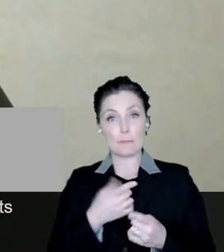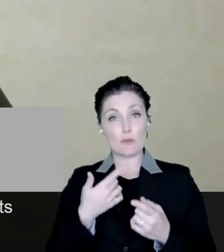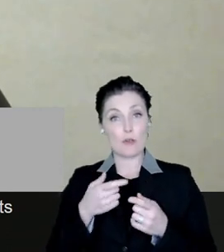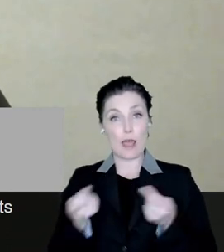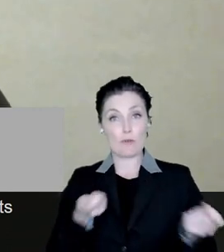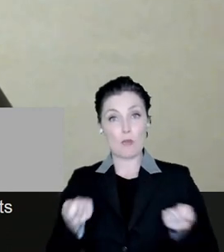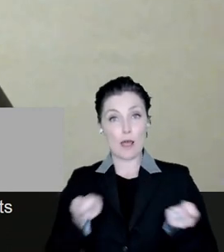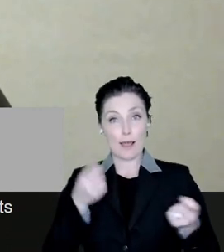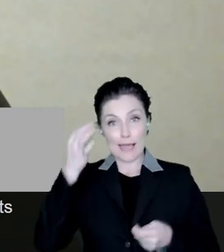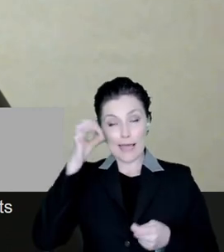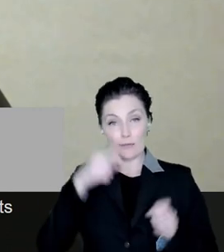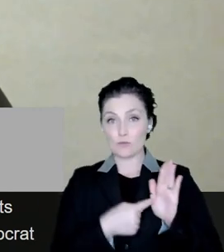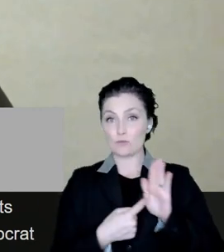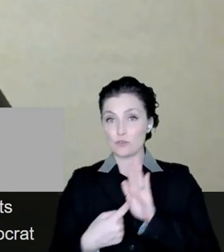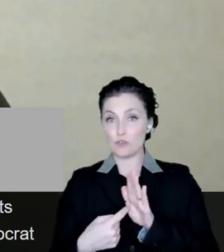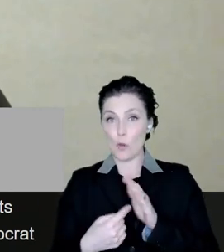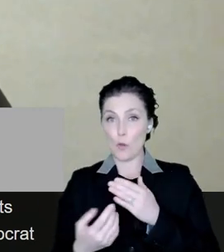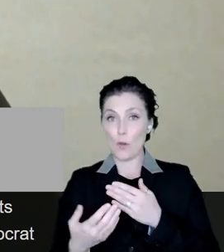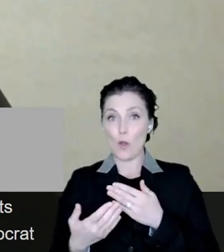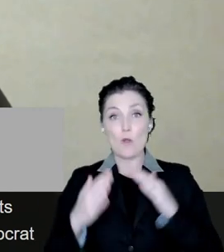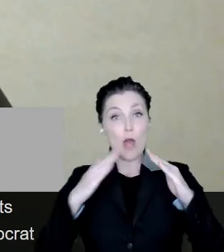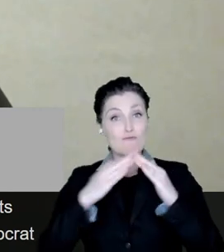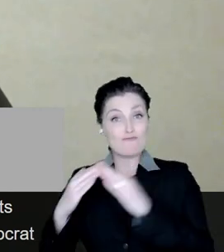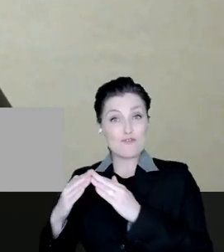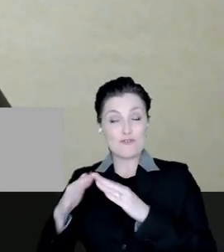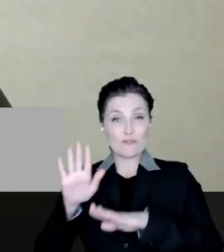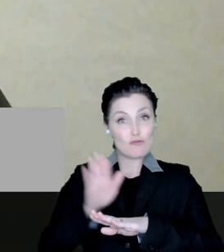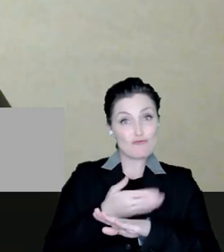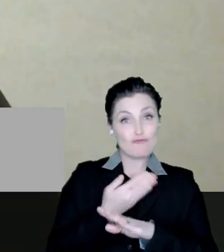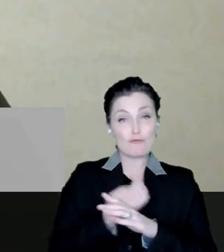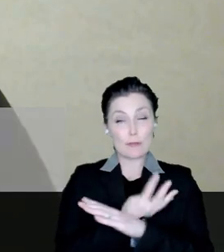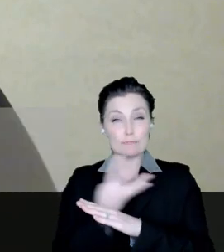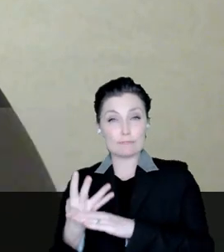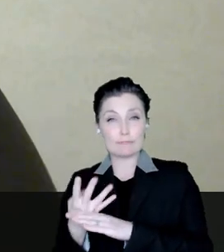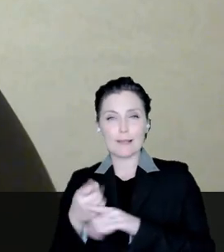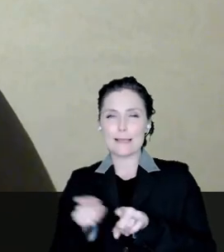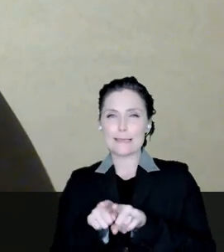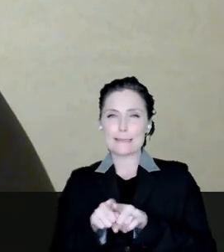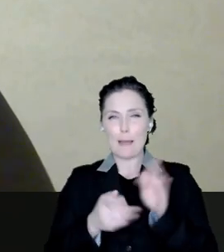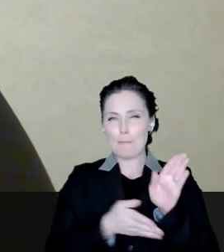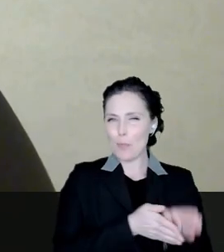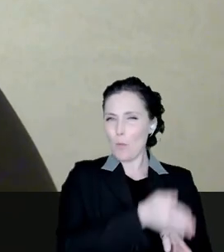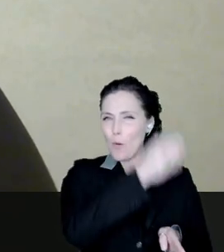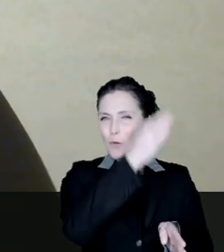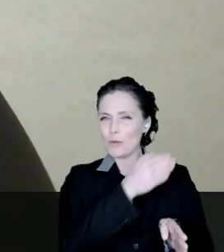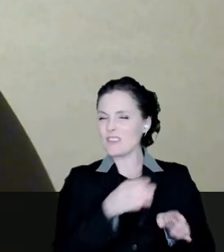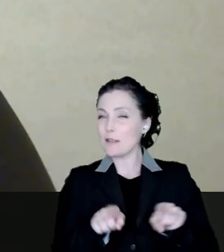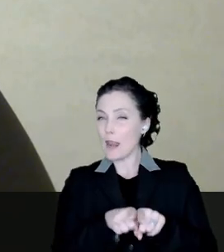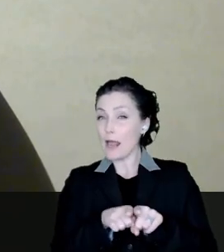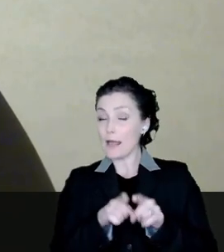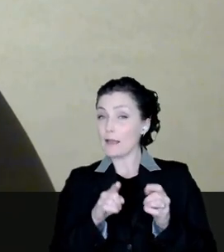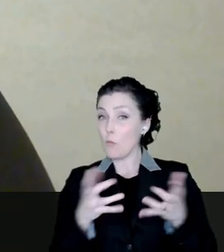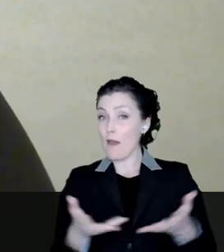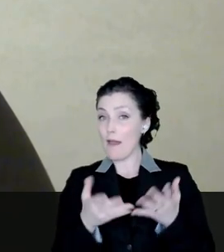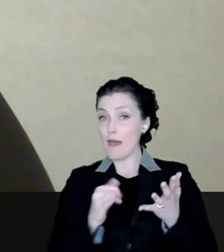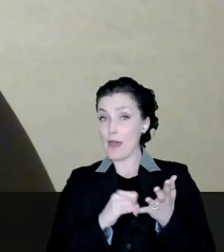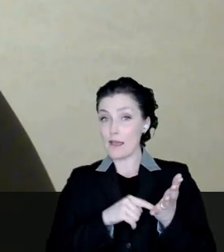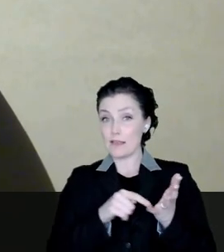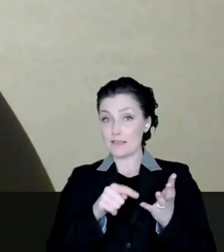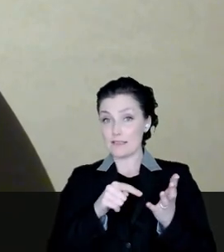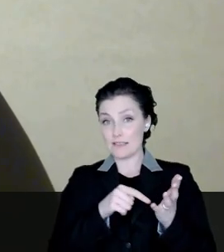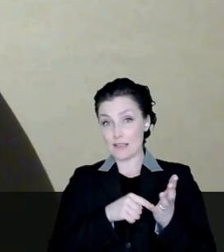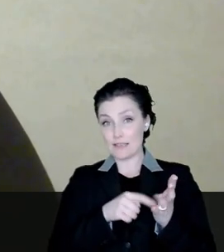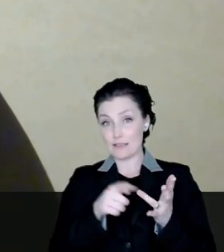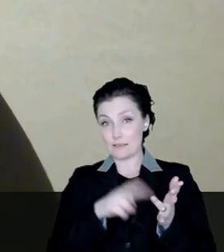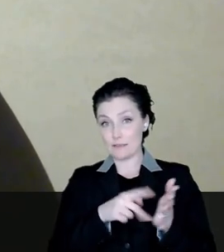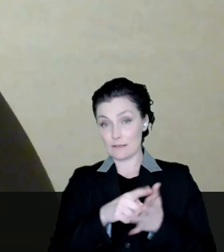demonstrating greening our roofs and our walls, like in Sutton. So there's lots of ways that we can work with the infrastructure of London to